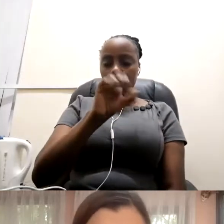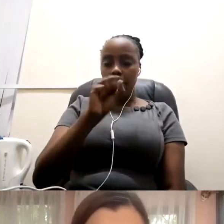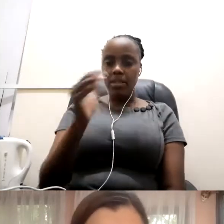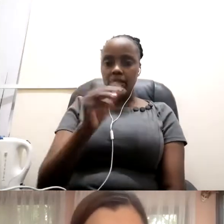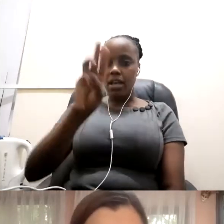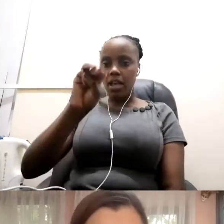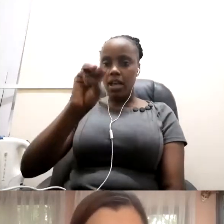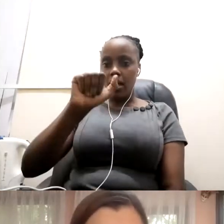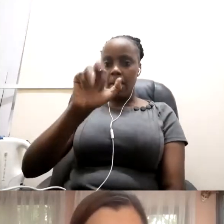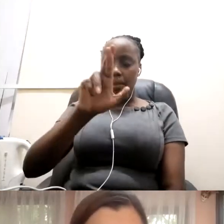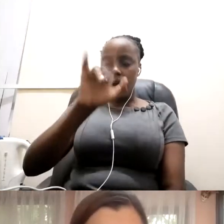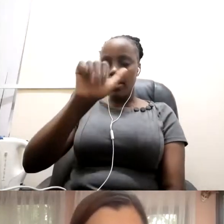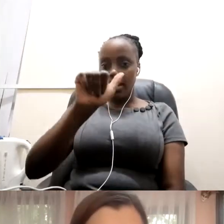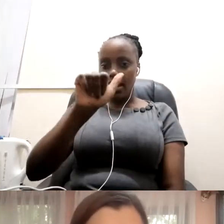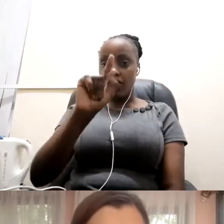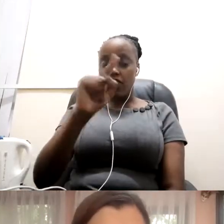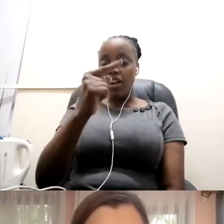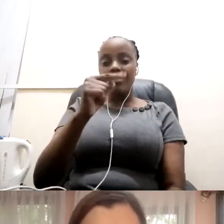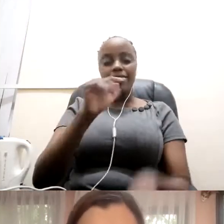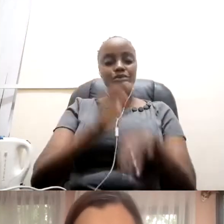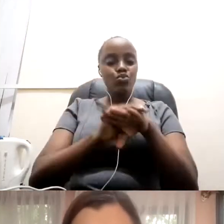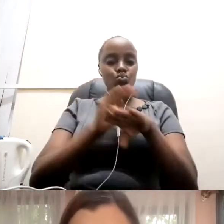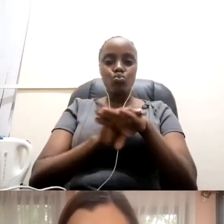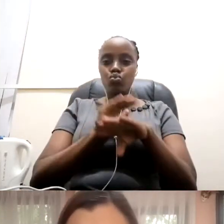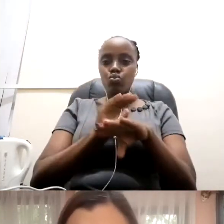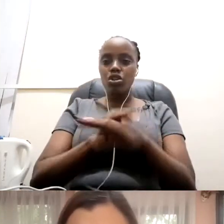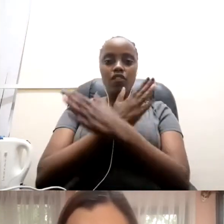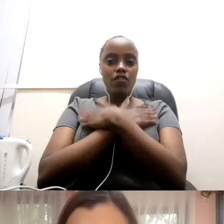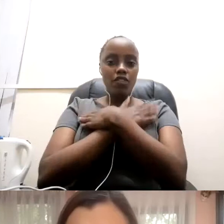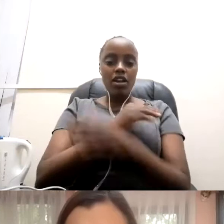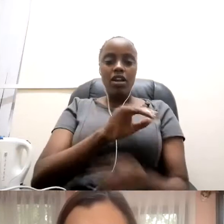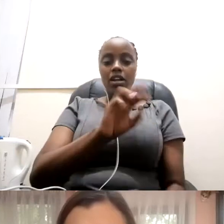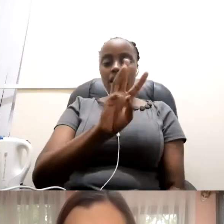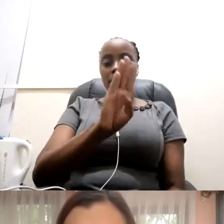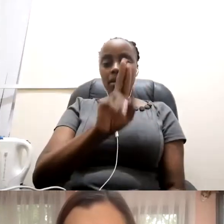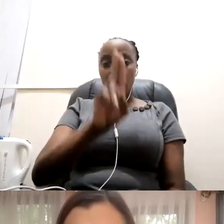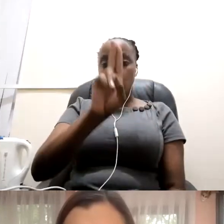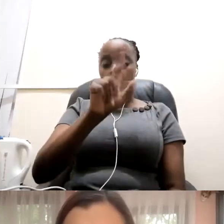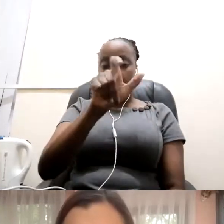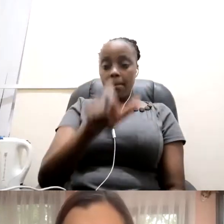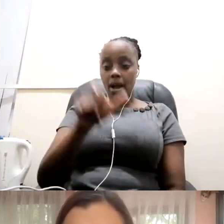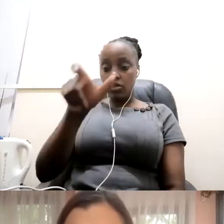Reyes. First of all, a very good friend of WBU, a person who has